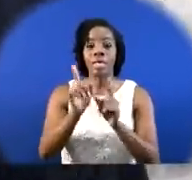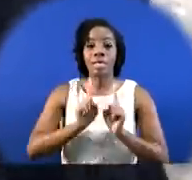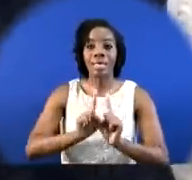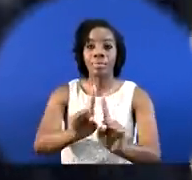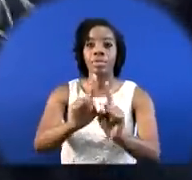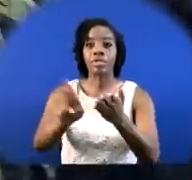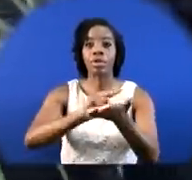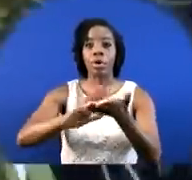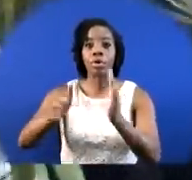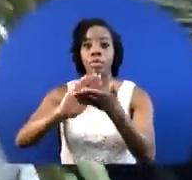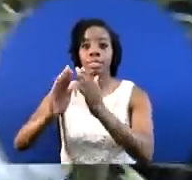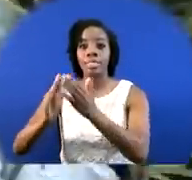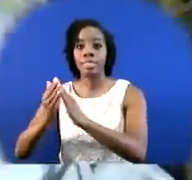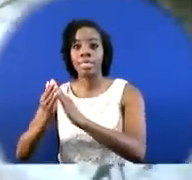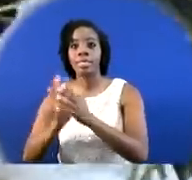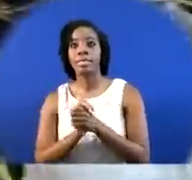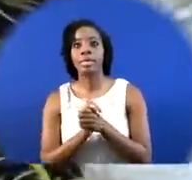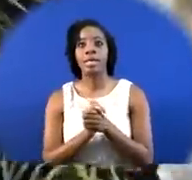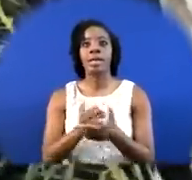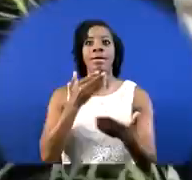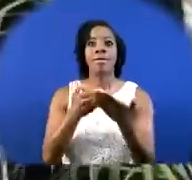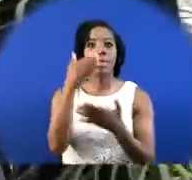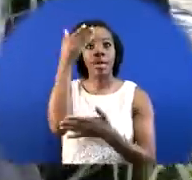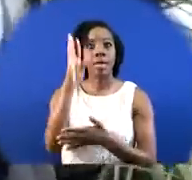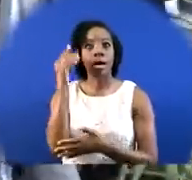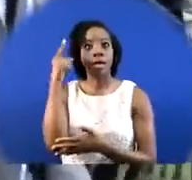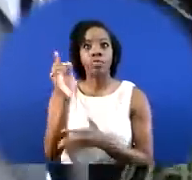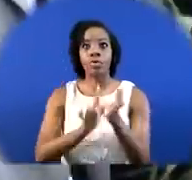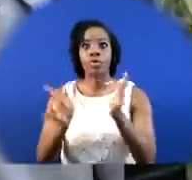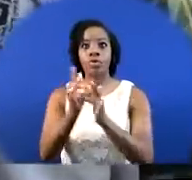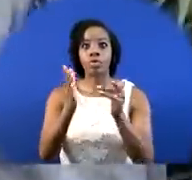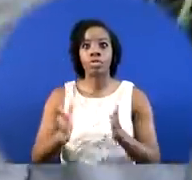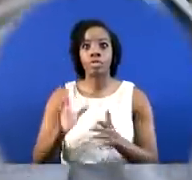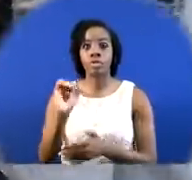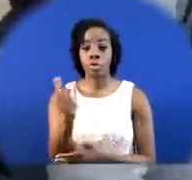thank God for Christians all around the world remembering that we serve a